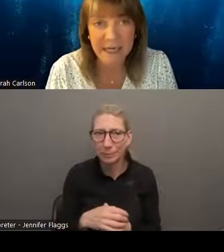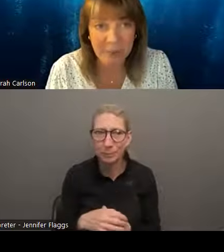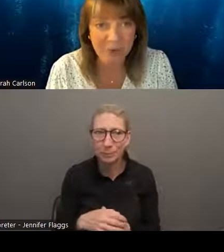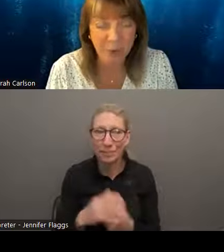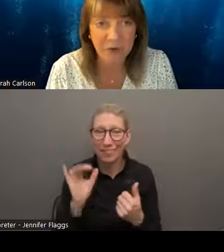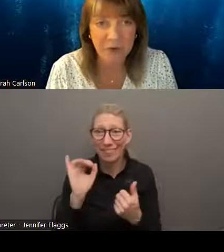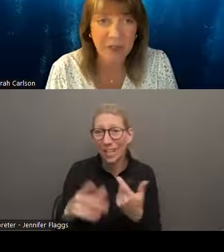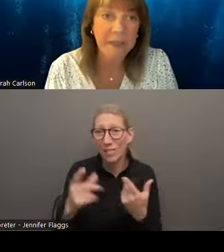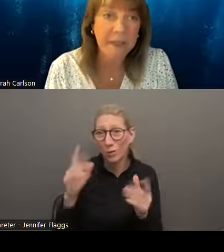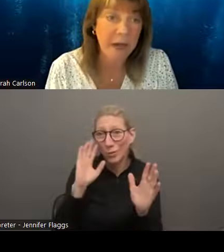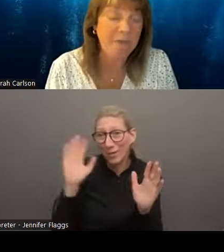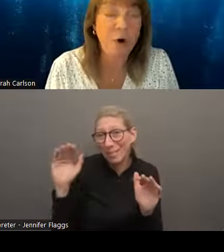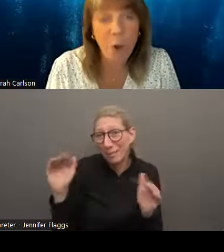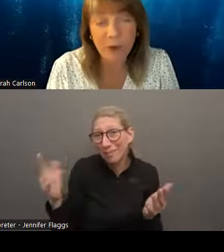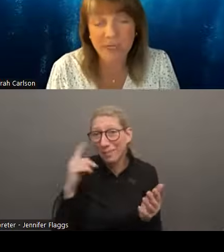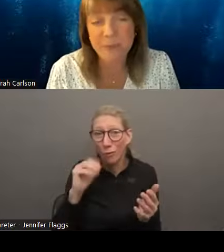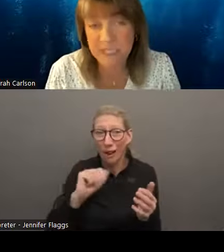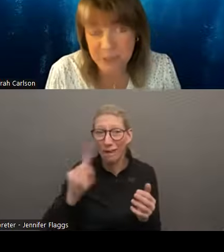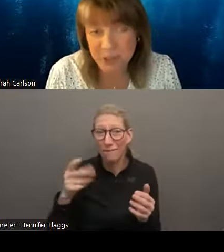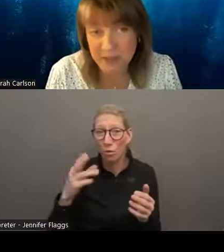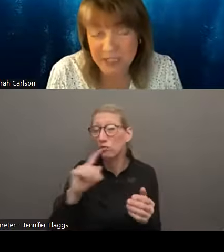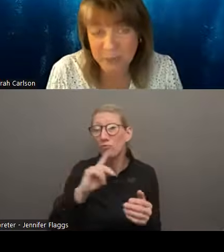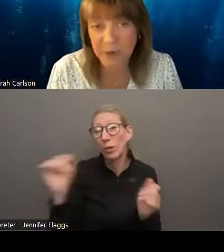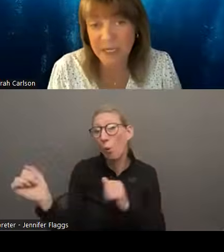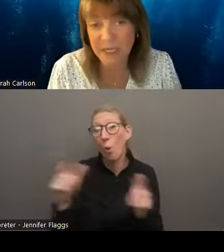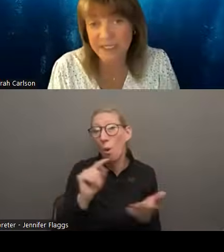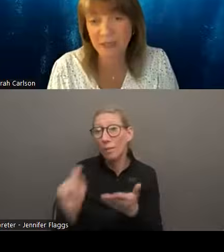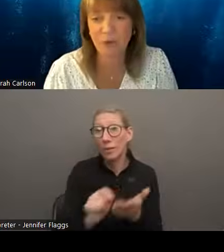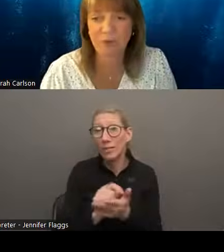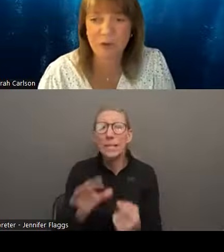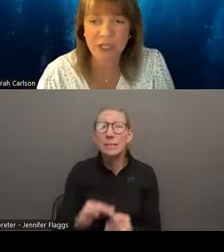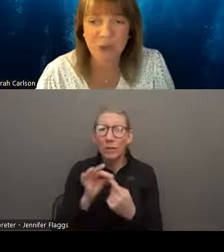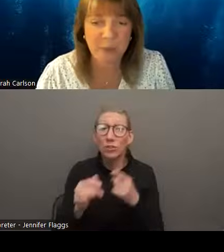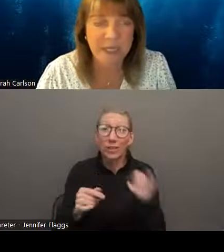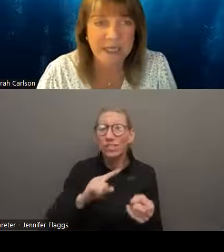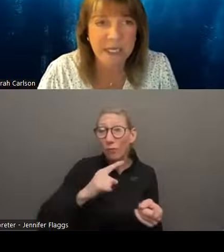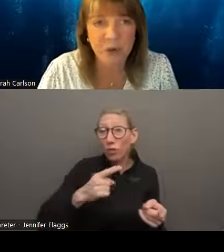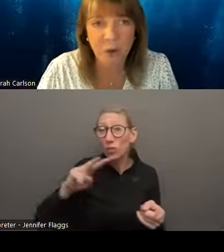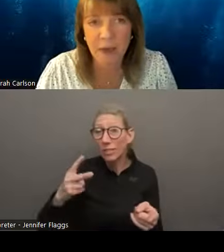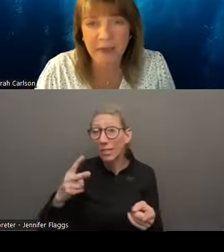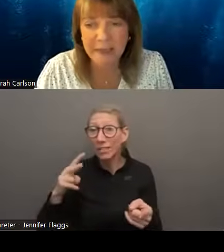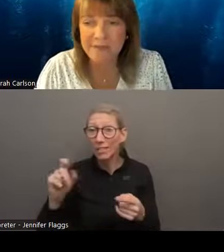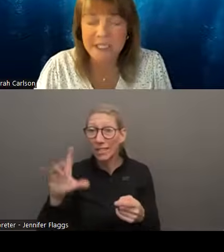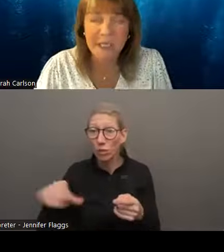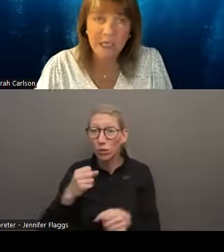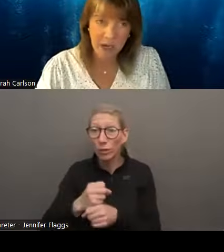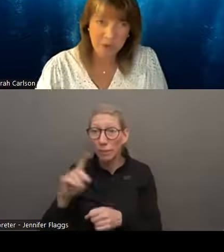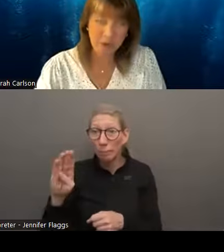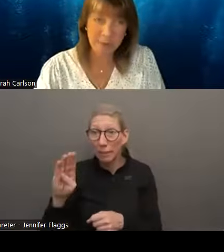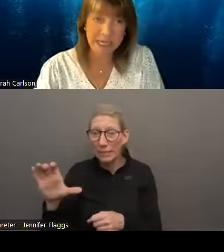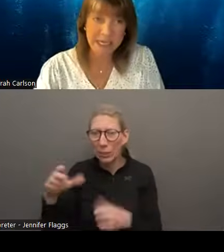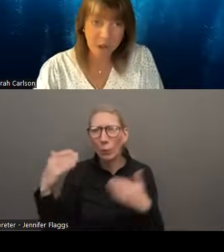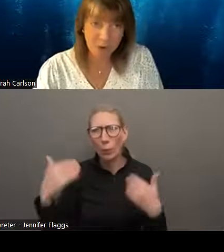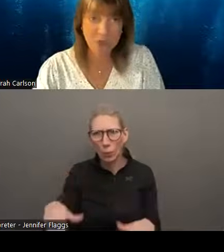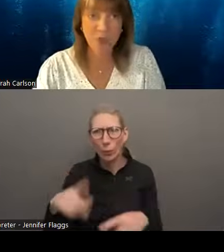in amphoras of all periods, but especially in this period in the 2nd or 1st century BC. So the one on the left comes